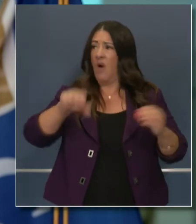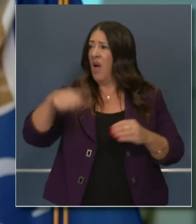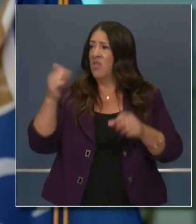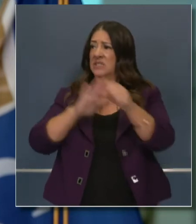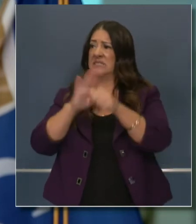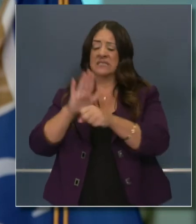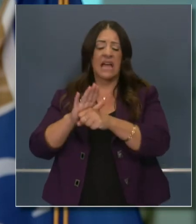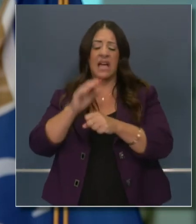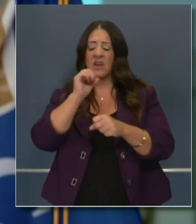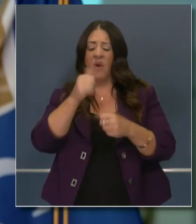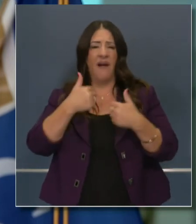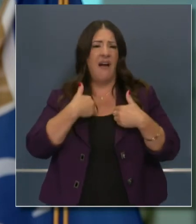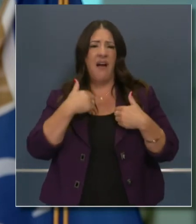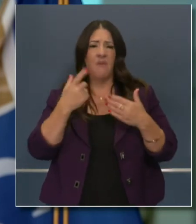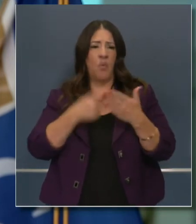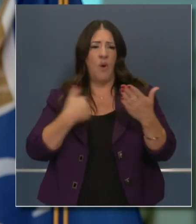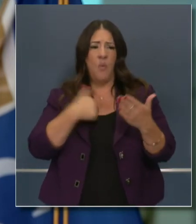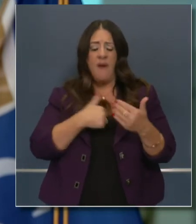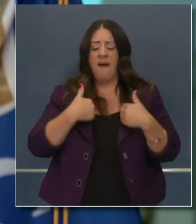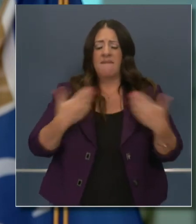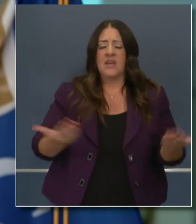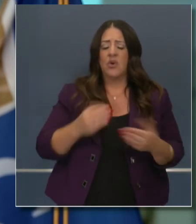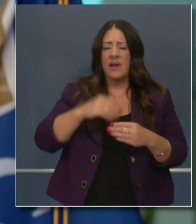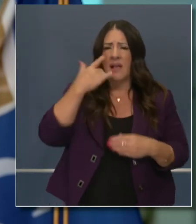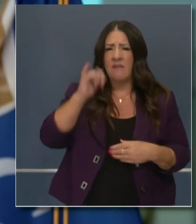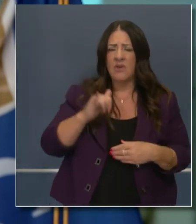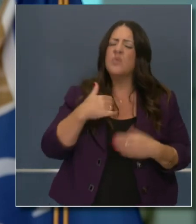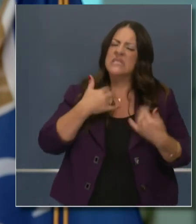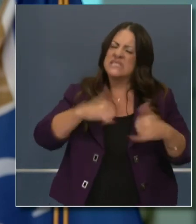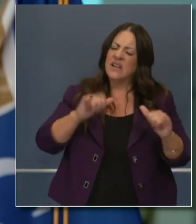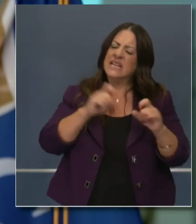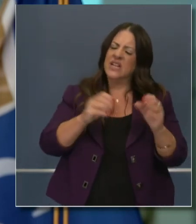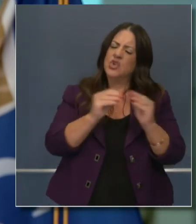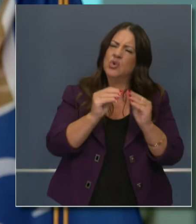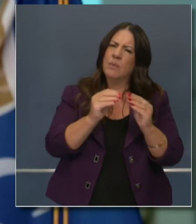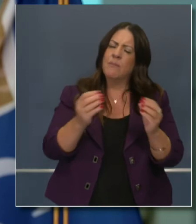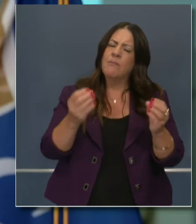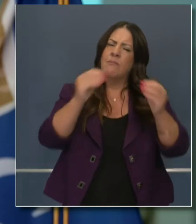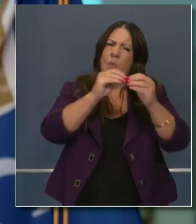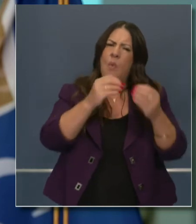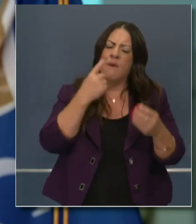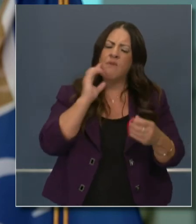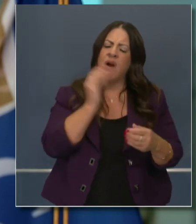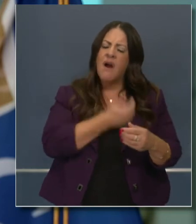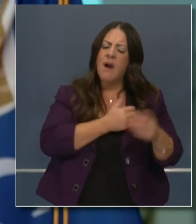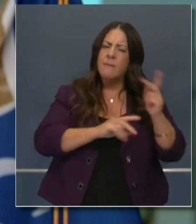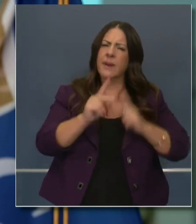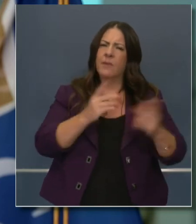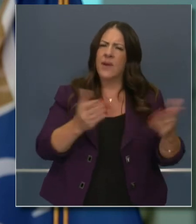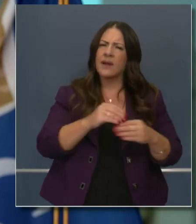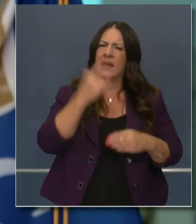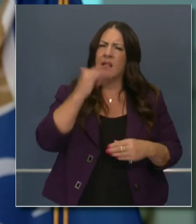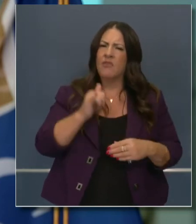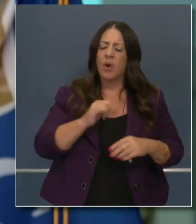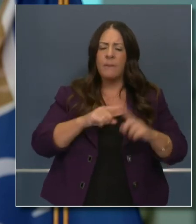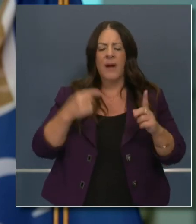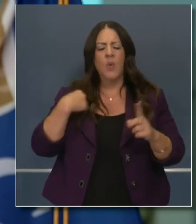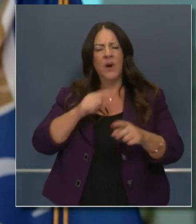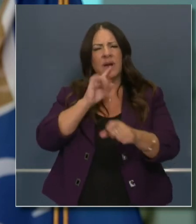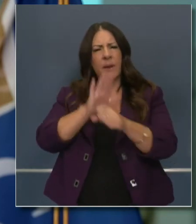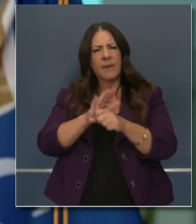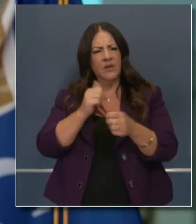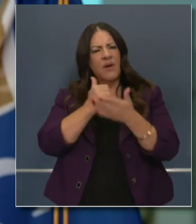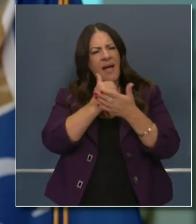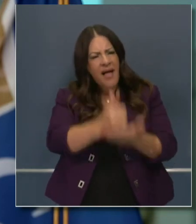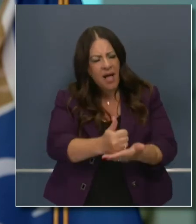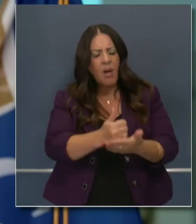to replicate that, and we recognize we still have more work to do in that space, but it's an example of our commitment and resolve to help the middle class,